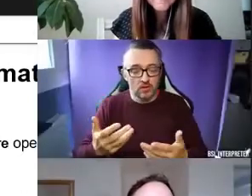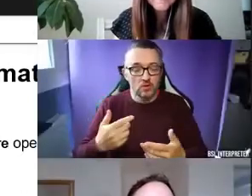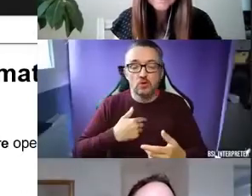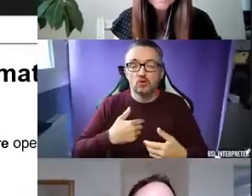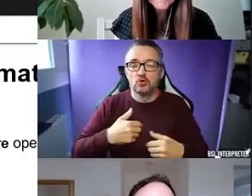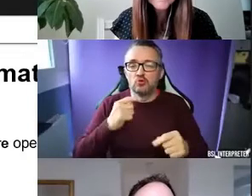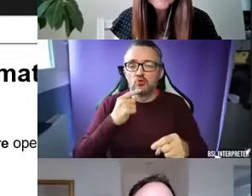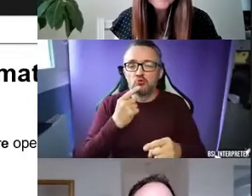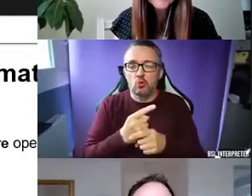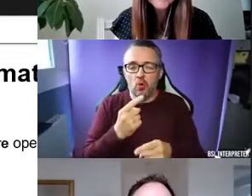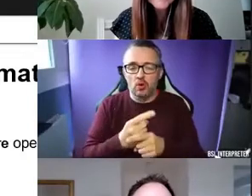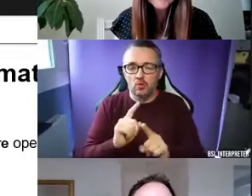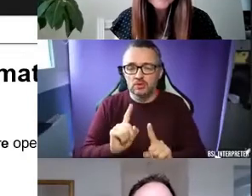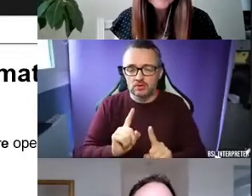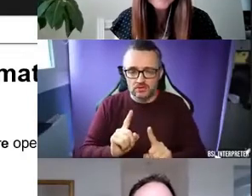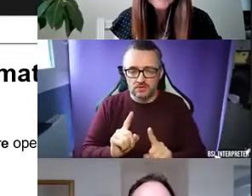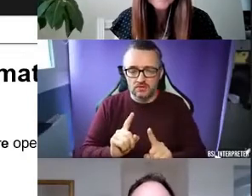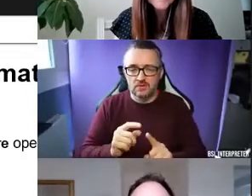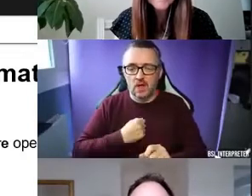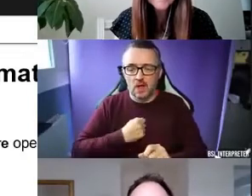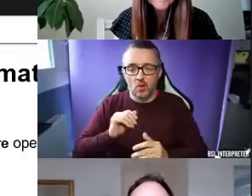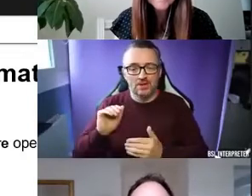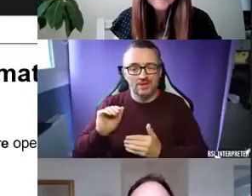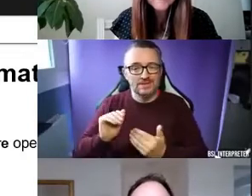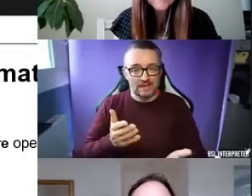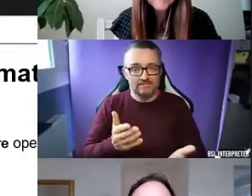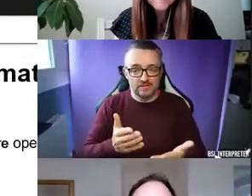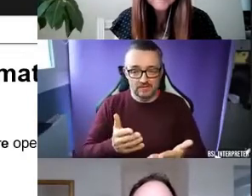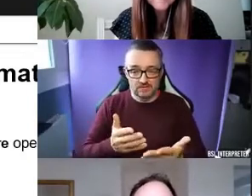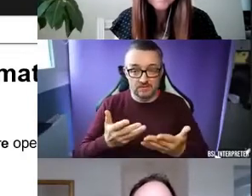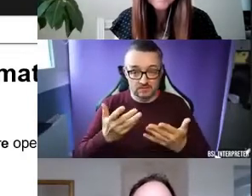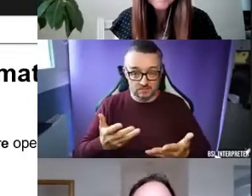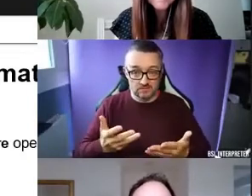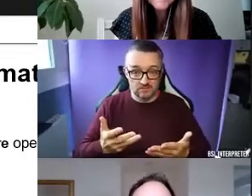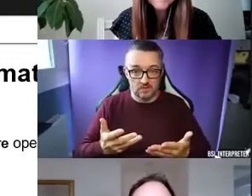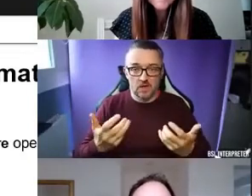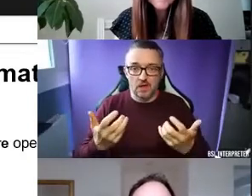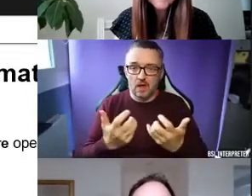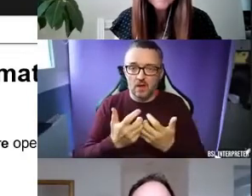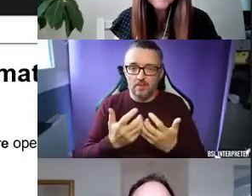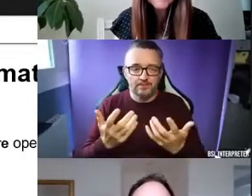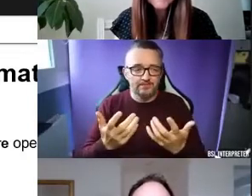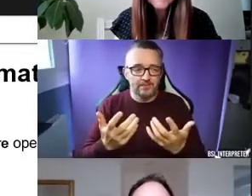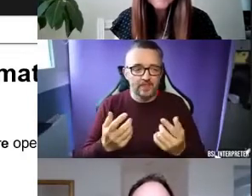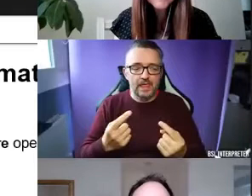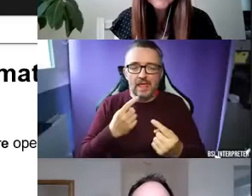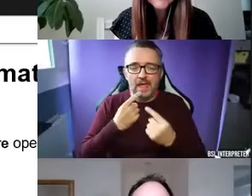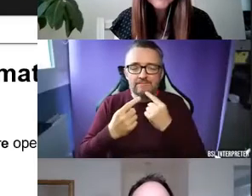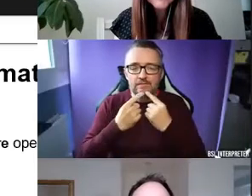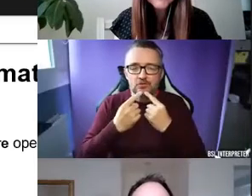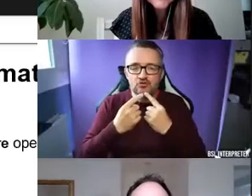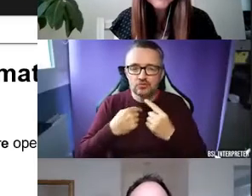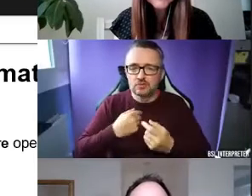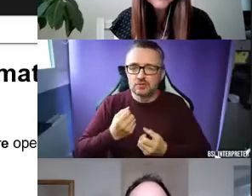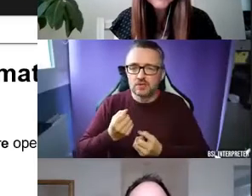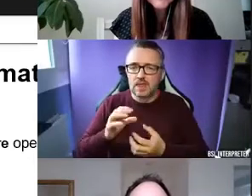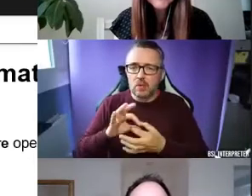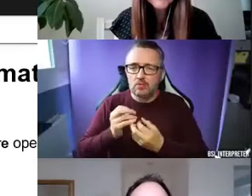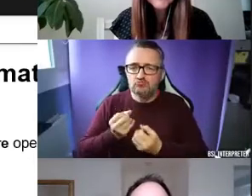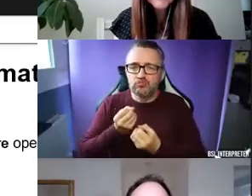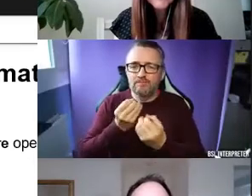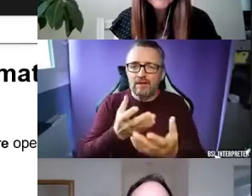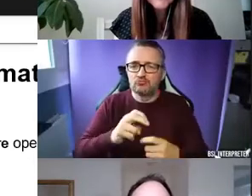about our service as it is today and how we provide information about public transport. But the main